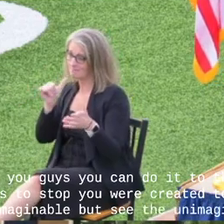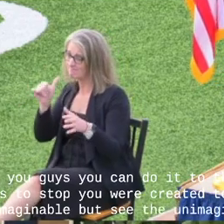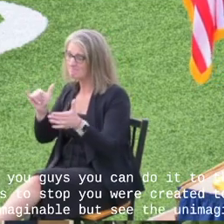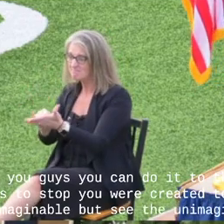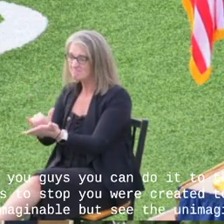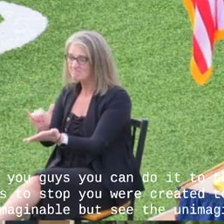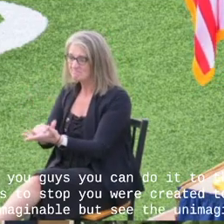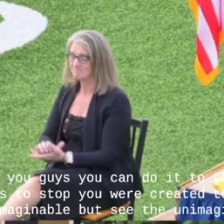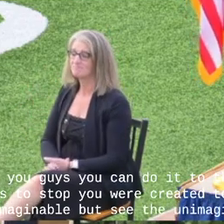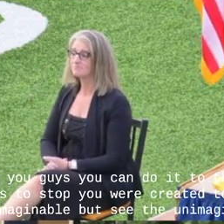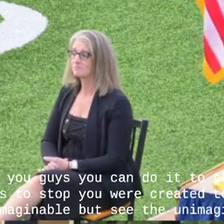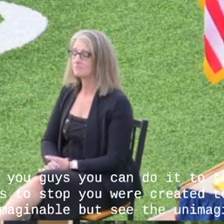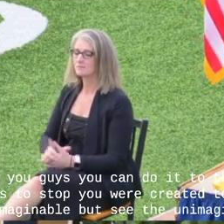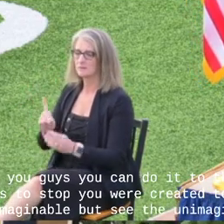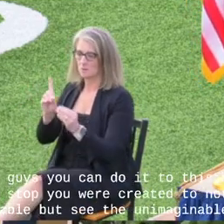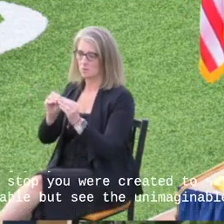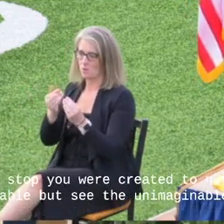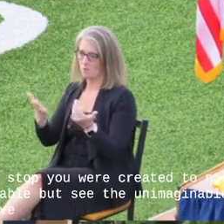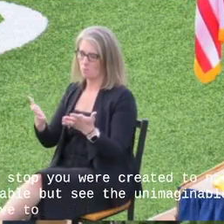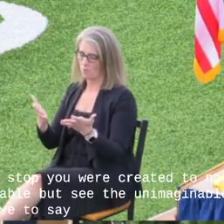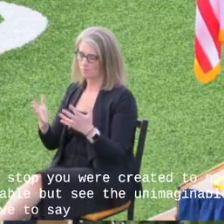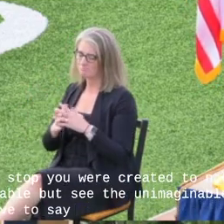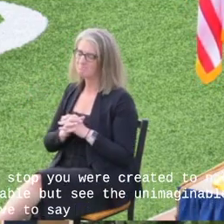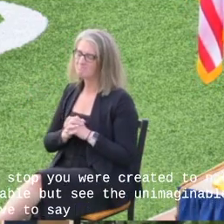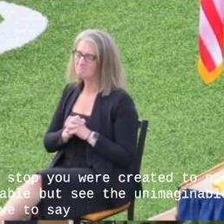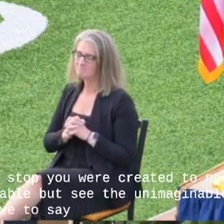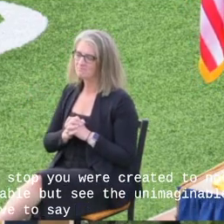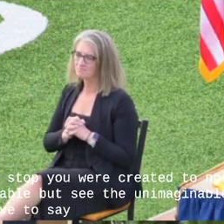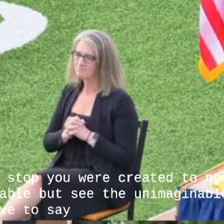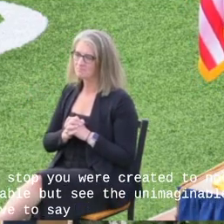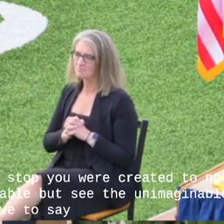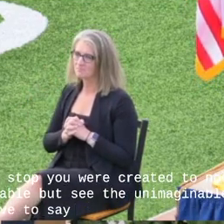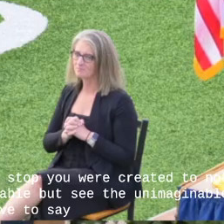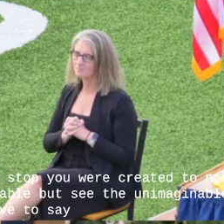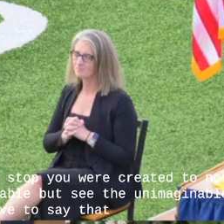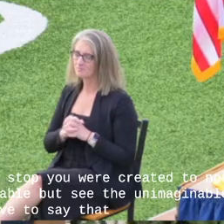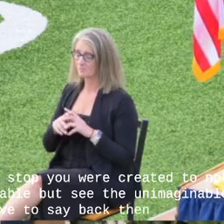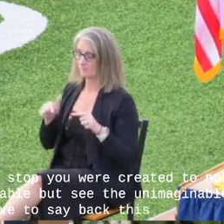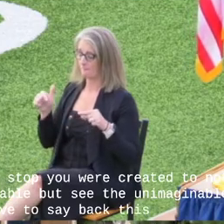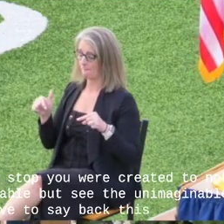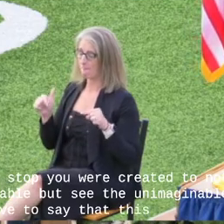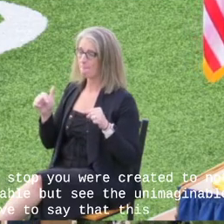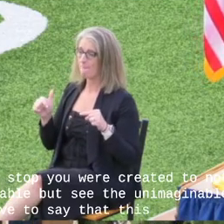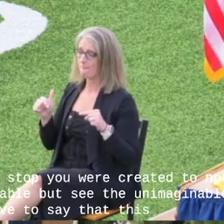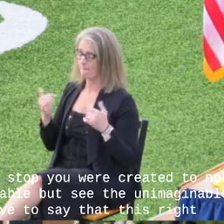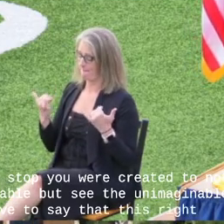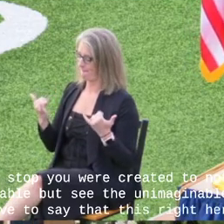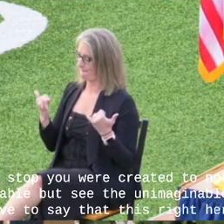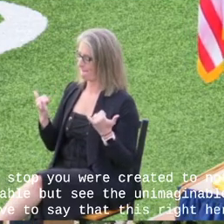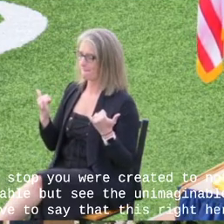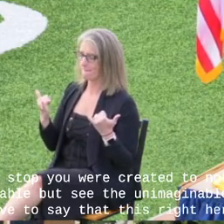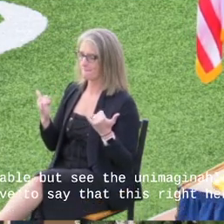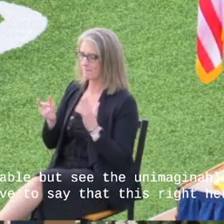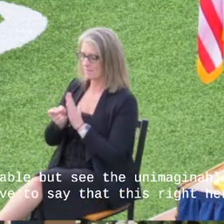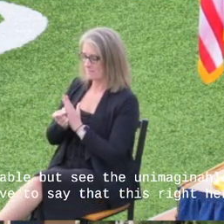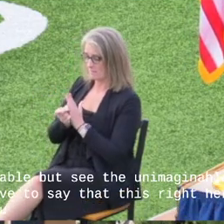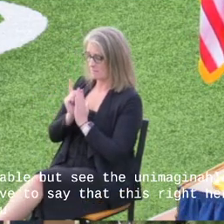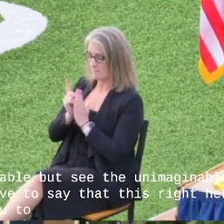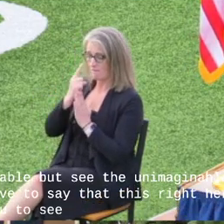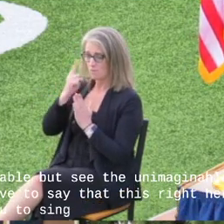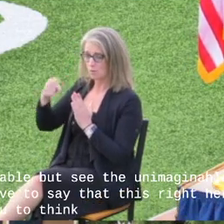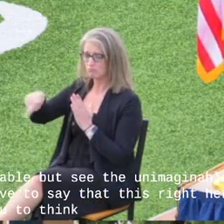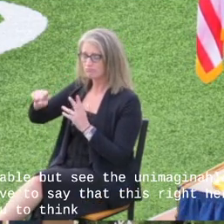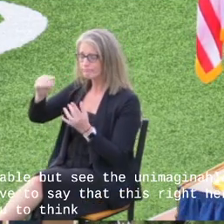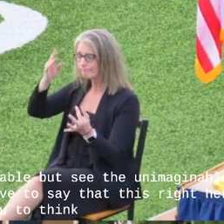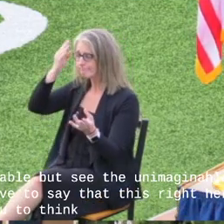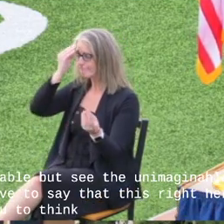unimaginable. One more thing I have to say, that this right here is a moment for you to